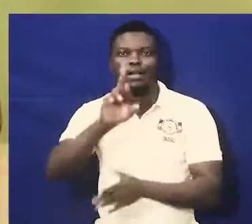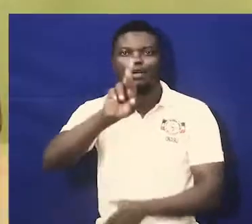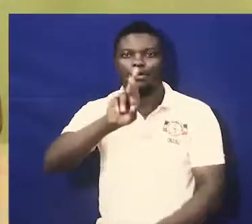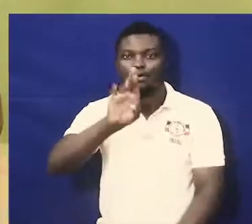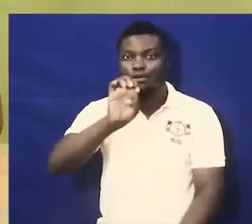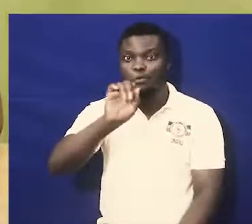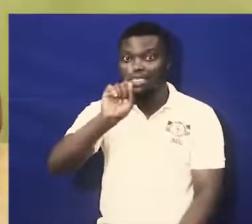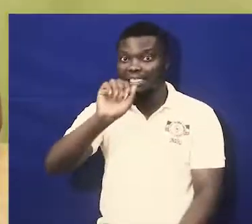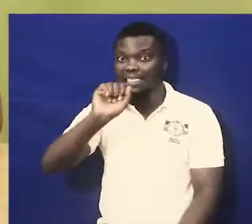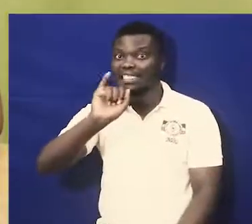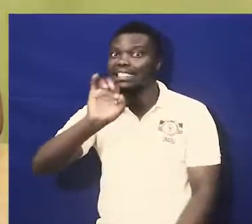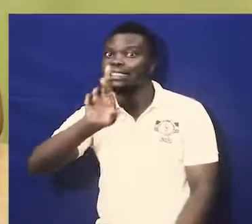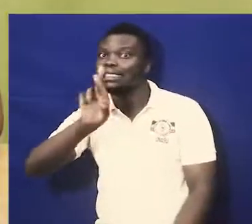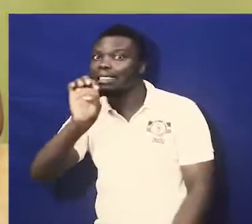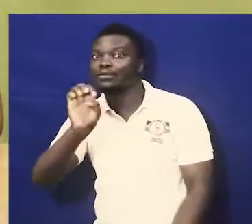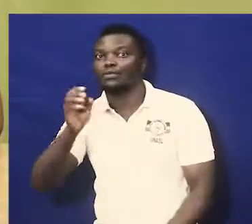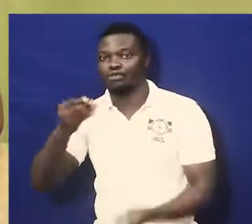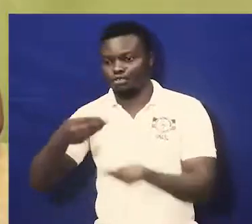shop.